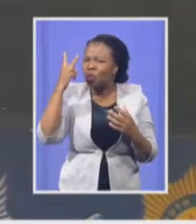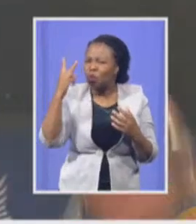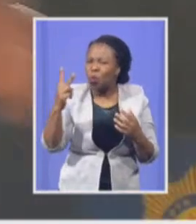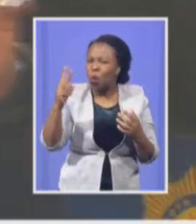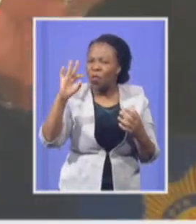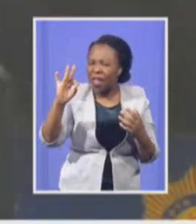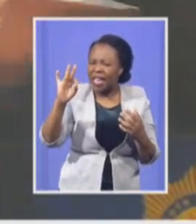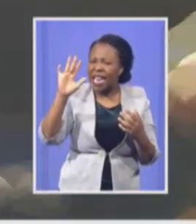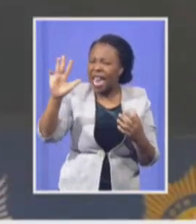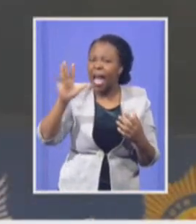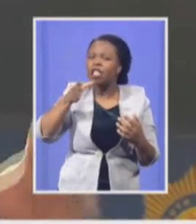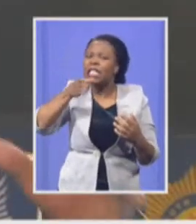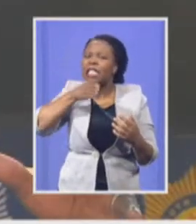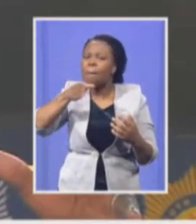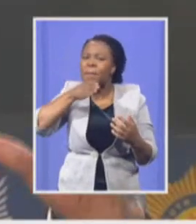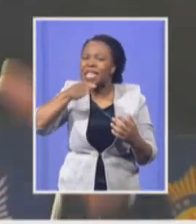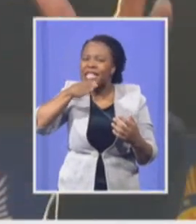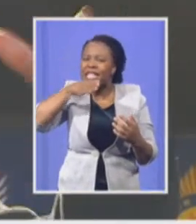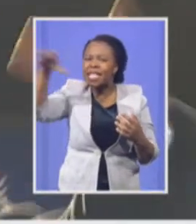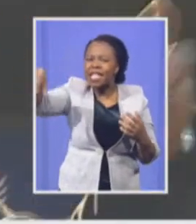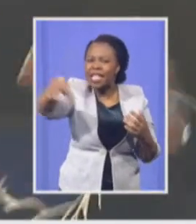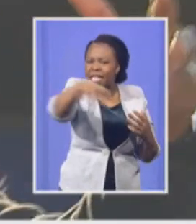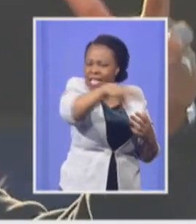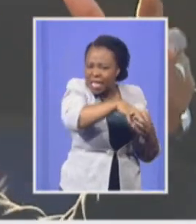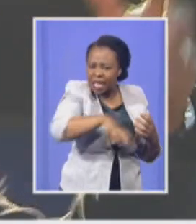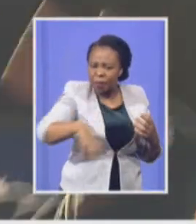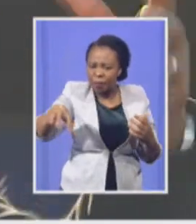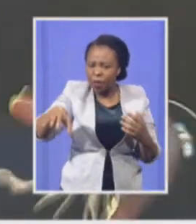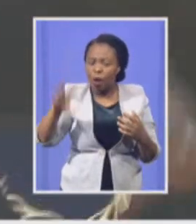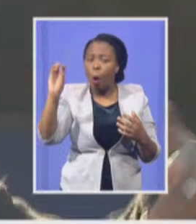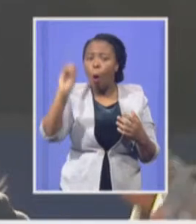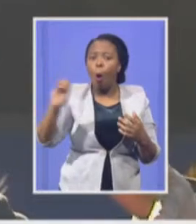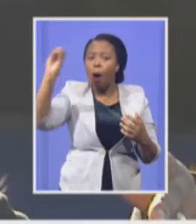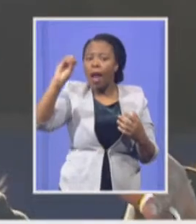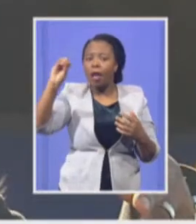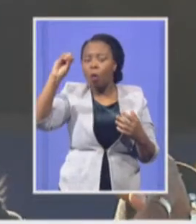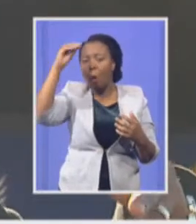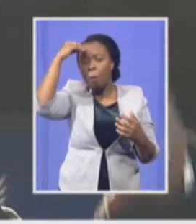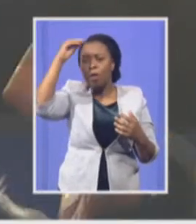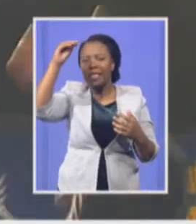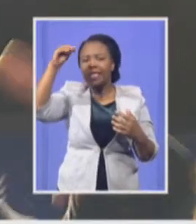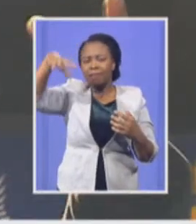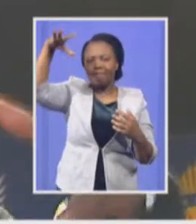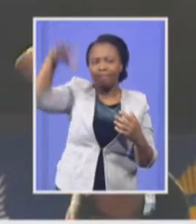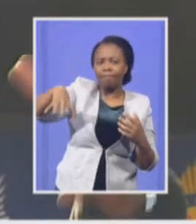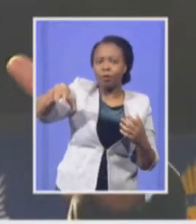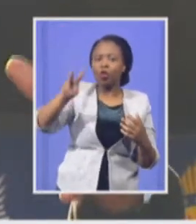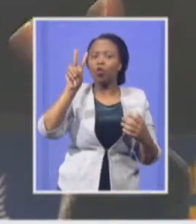239 shippings la nje kule ndawo le Orlando policing precincts